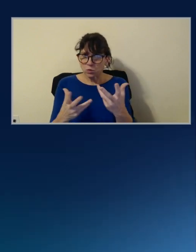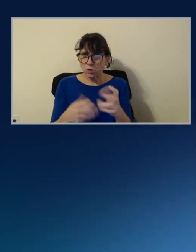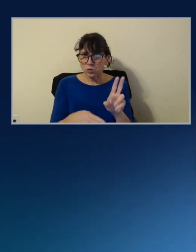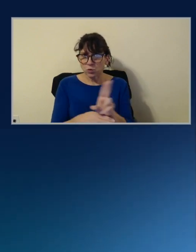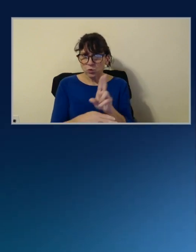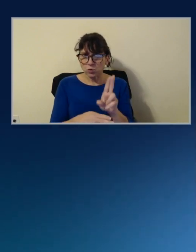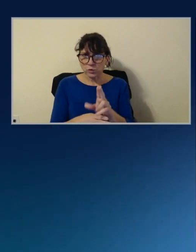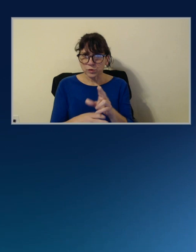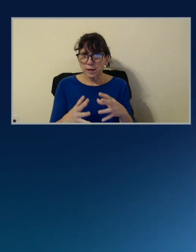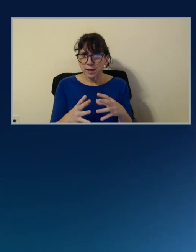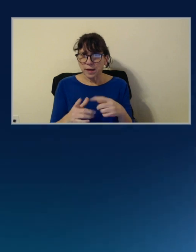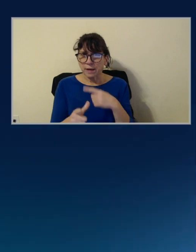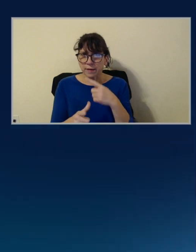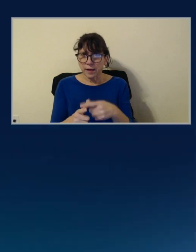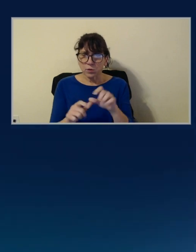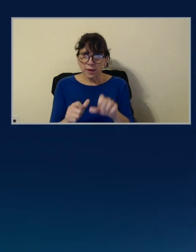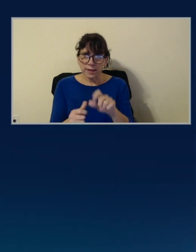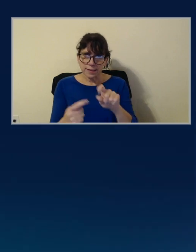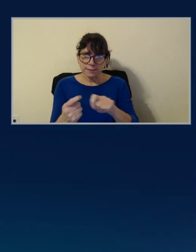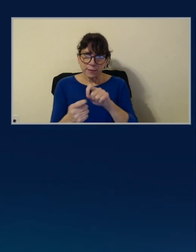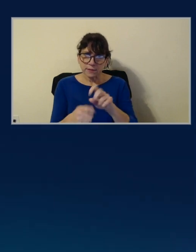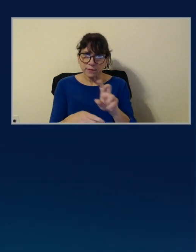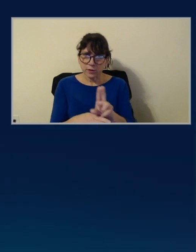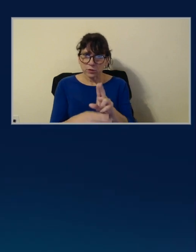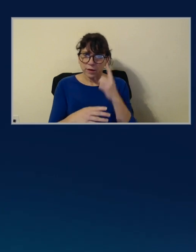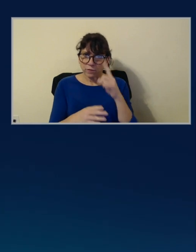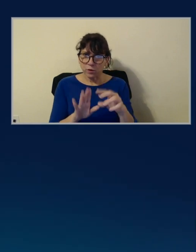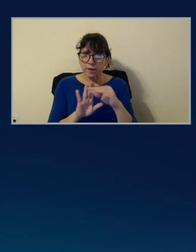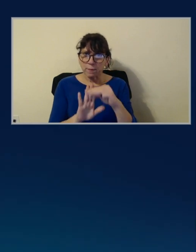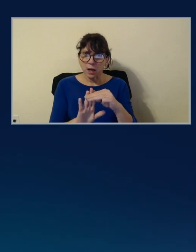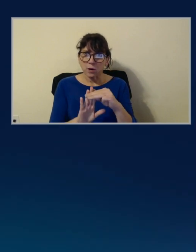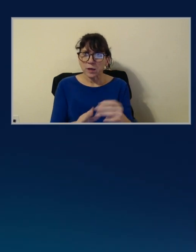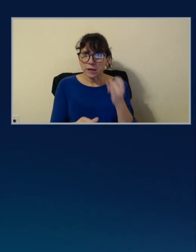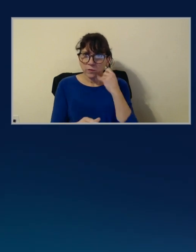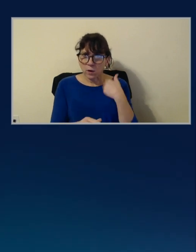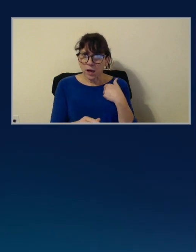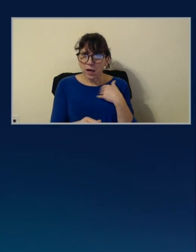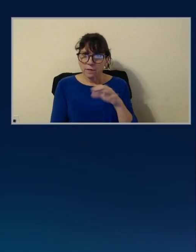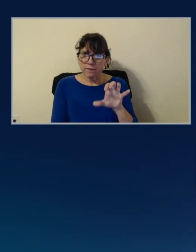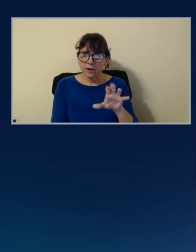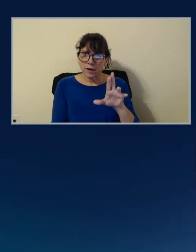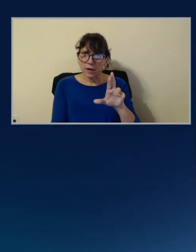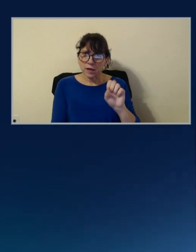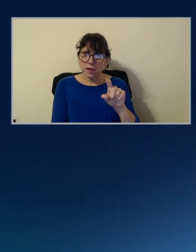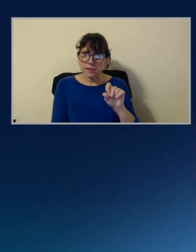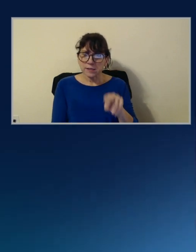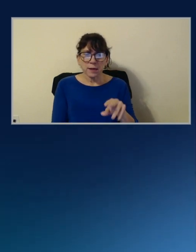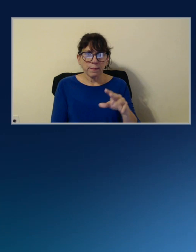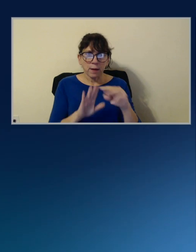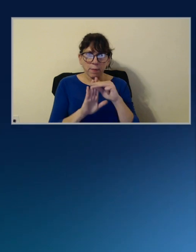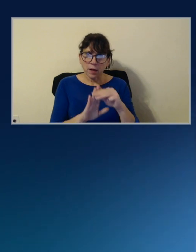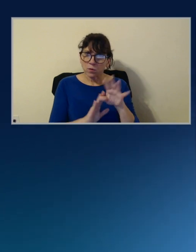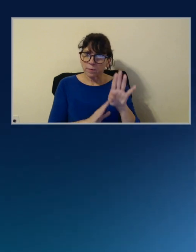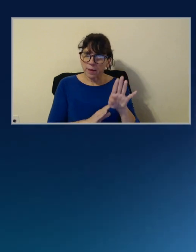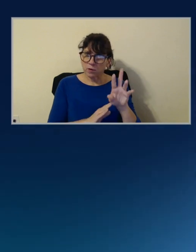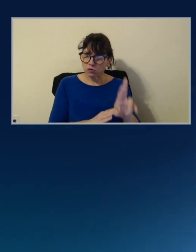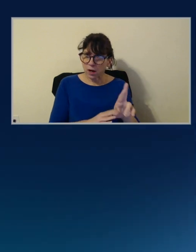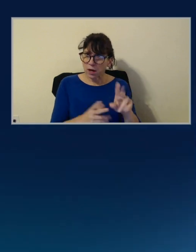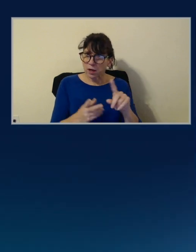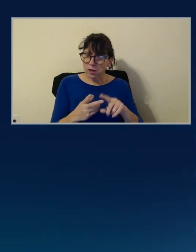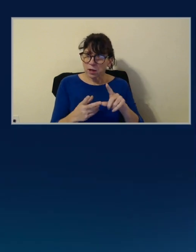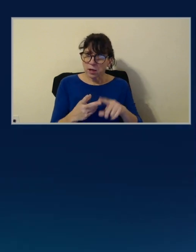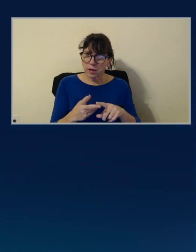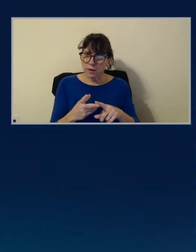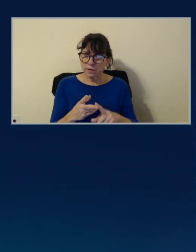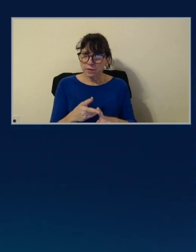just specify, use it during invoke model. So Blaylock, if you have a custom model on Bedrock, if you've taken a model and listened to our